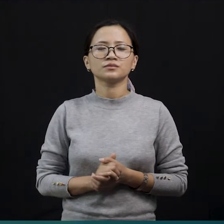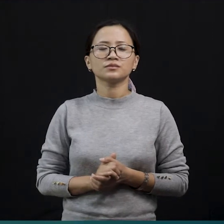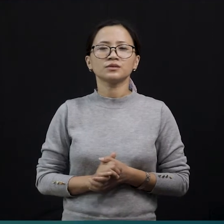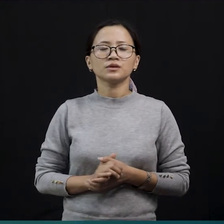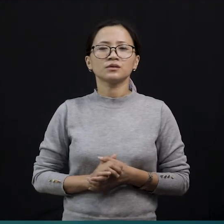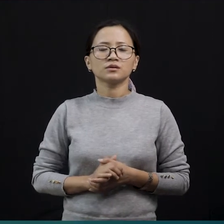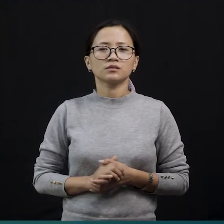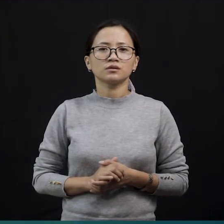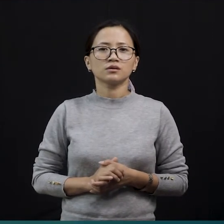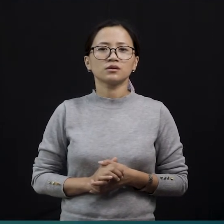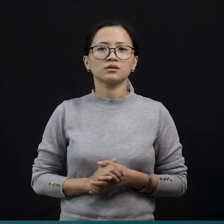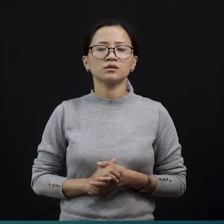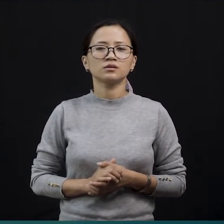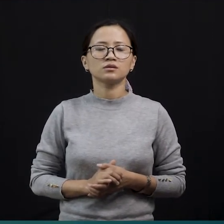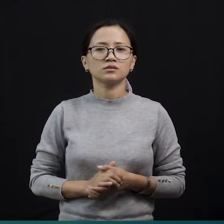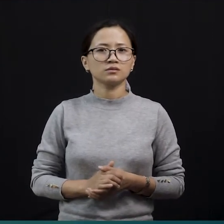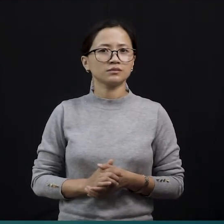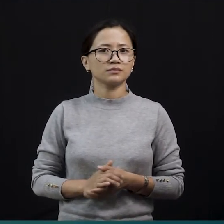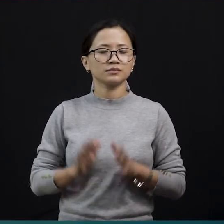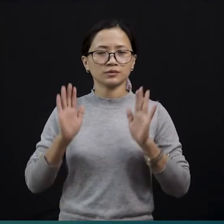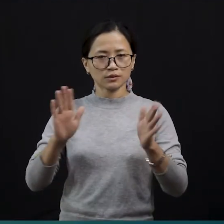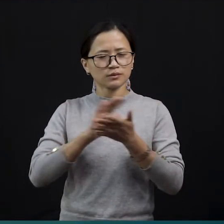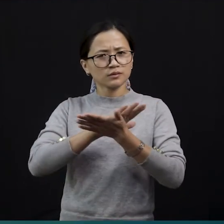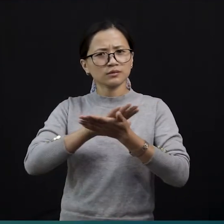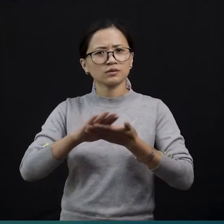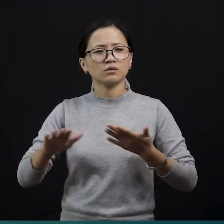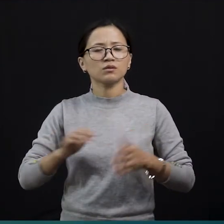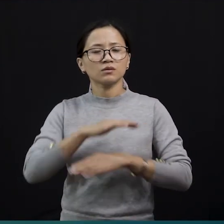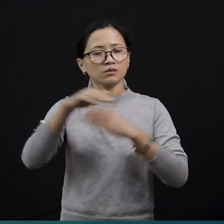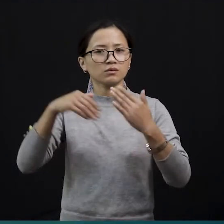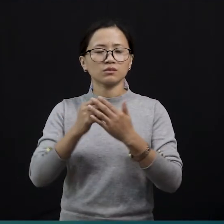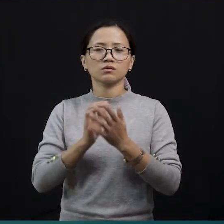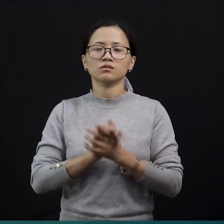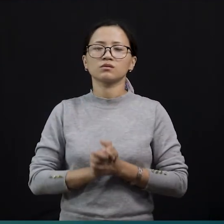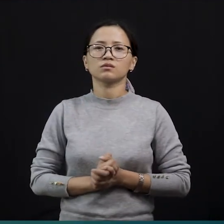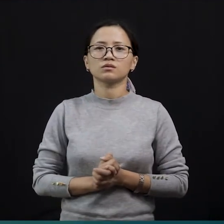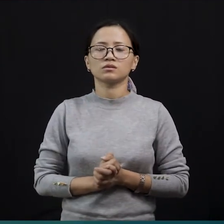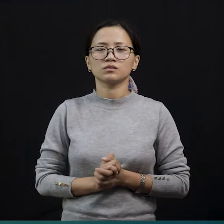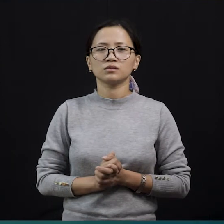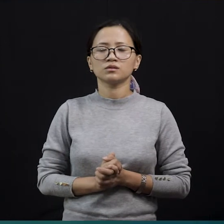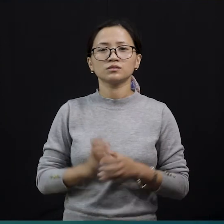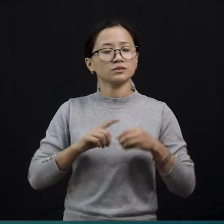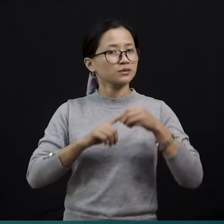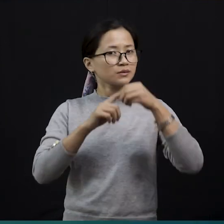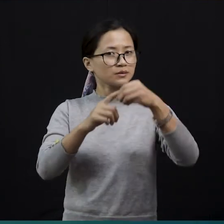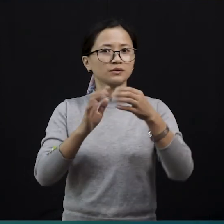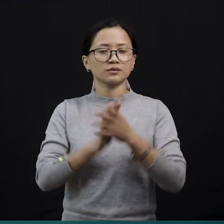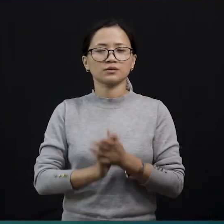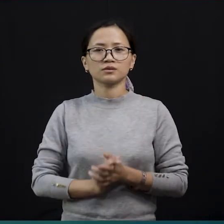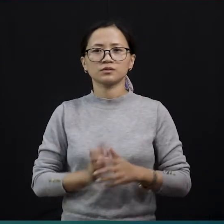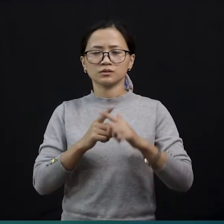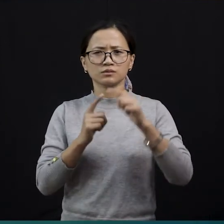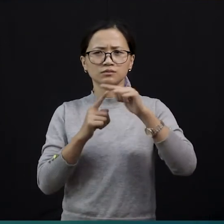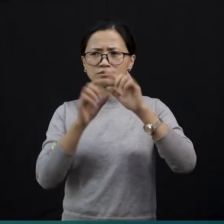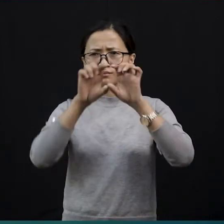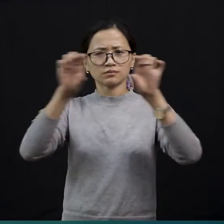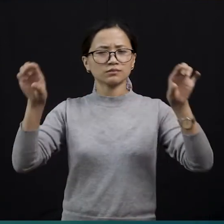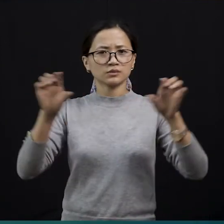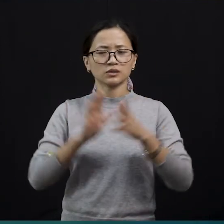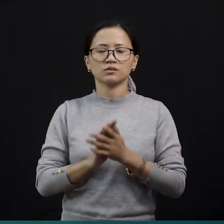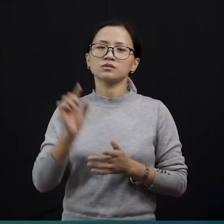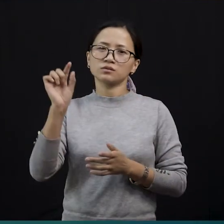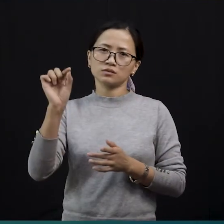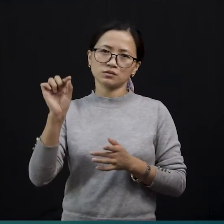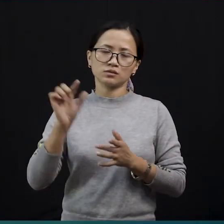we did, I hope I'm clear with all the questions plus the topic that we